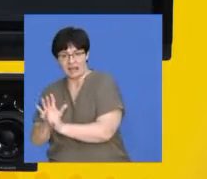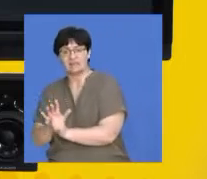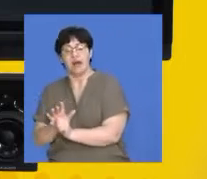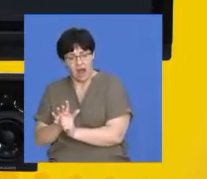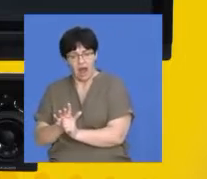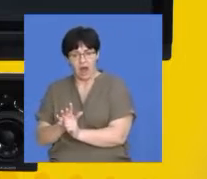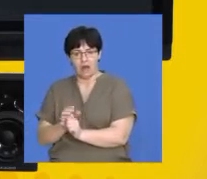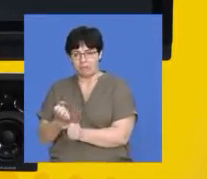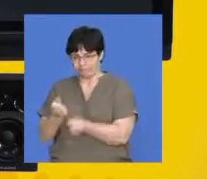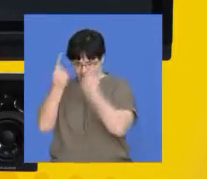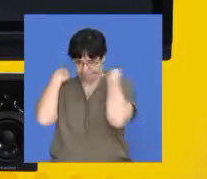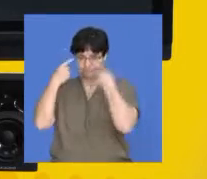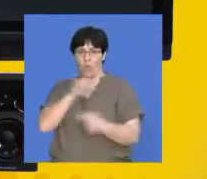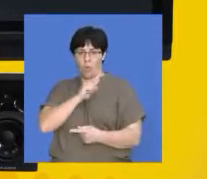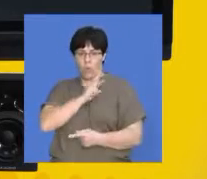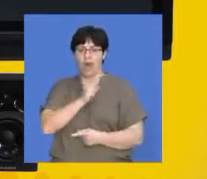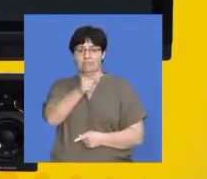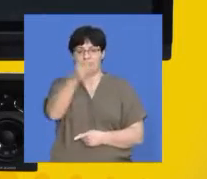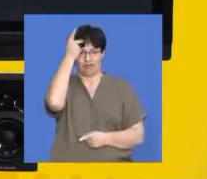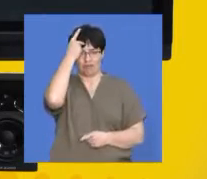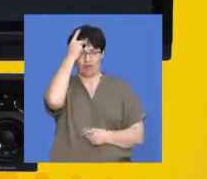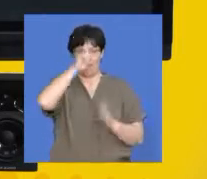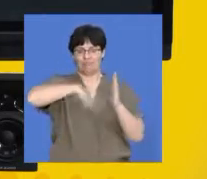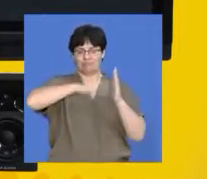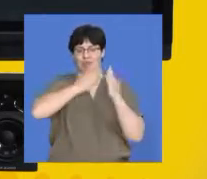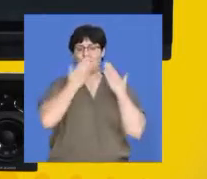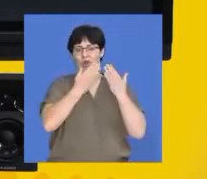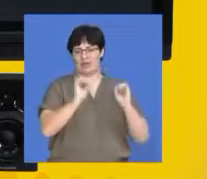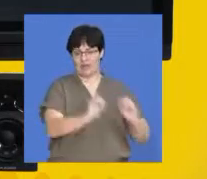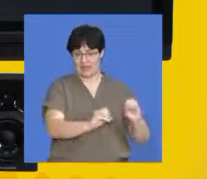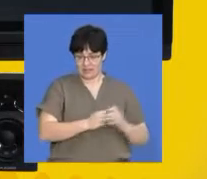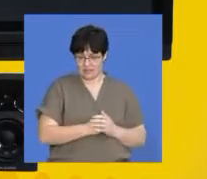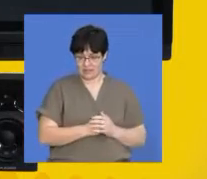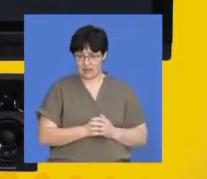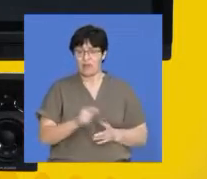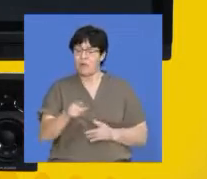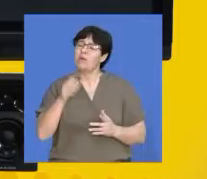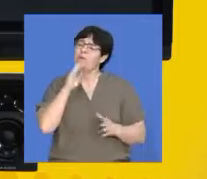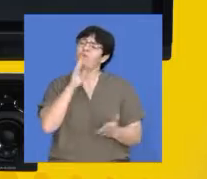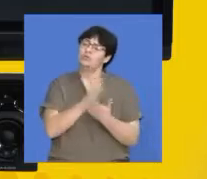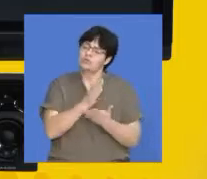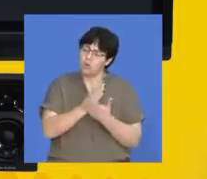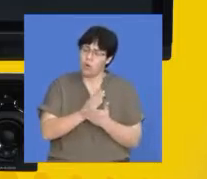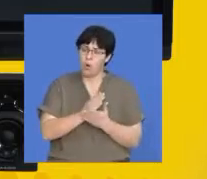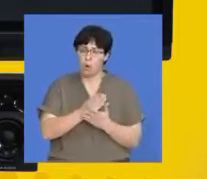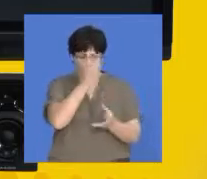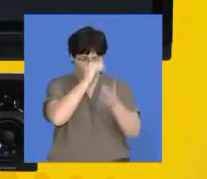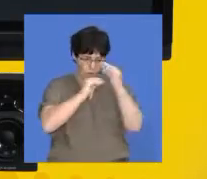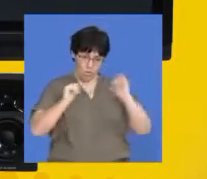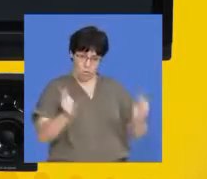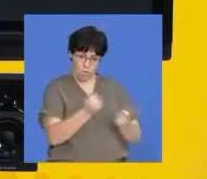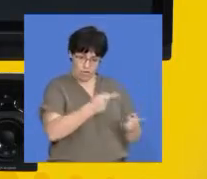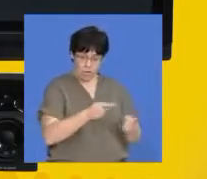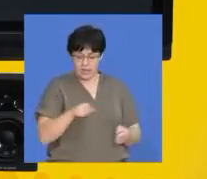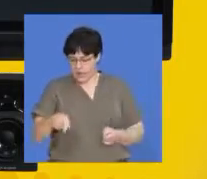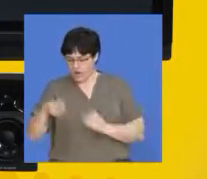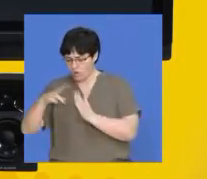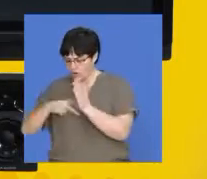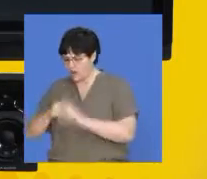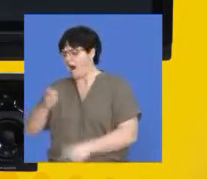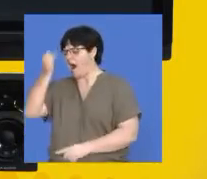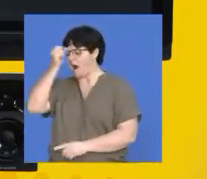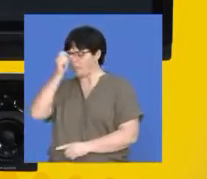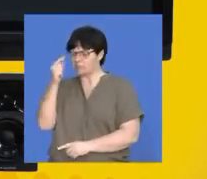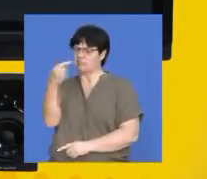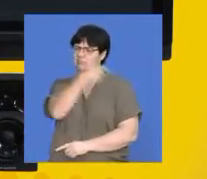history. So please make sure that you learn your work, you know it very well, and then when you read the sources, everything will